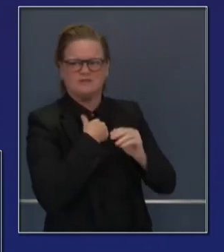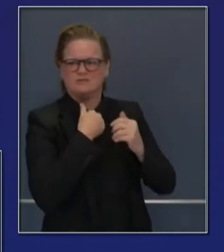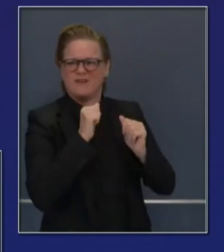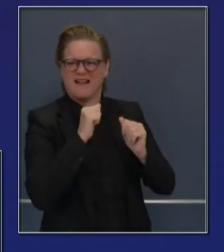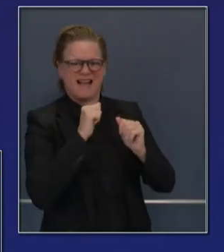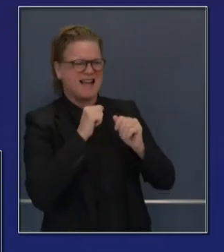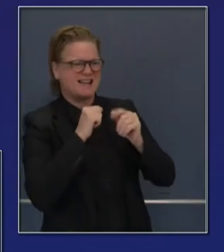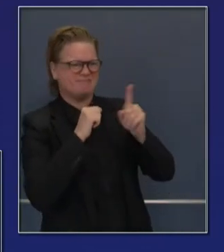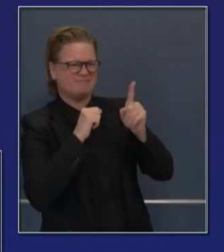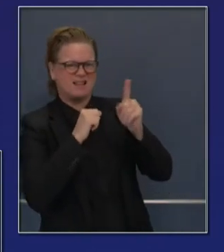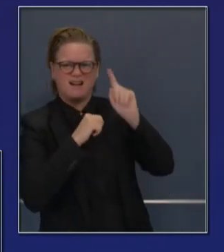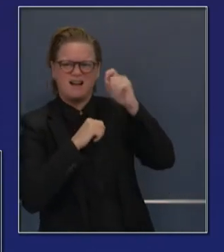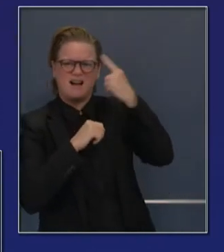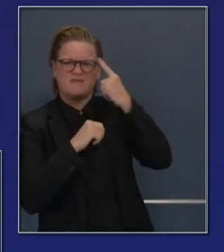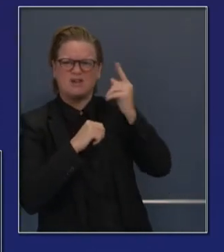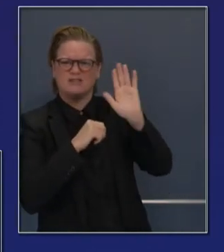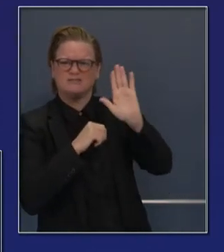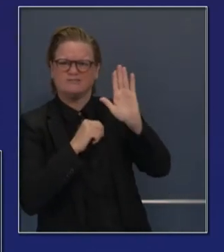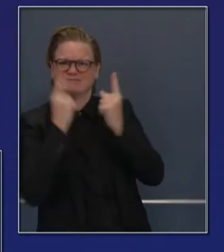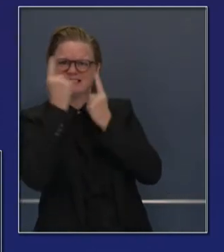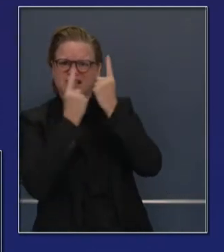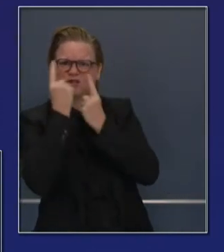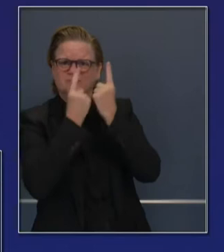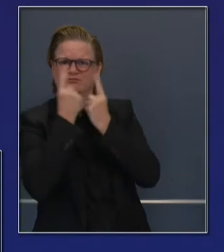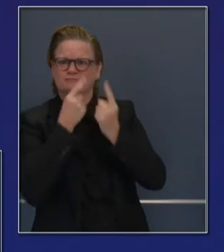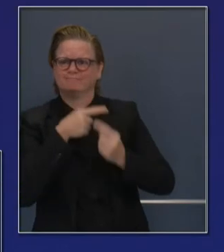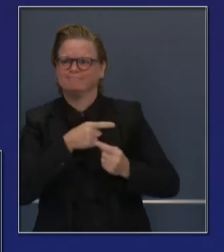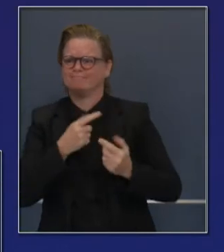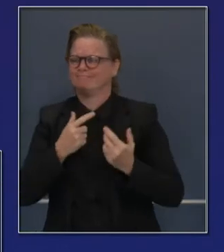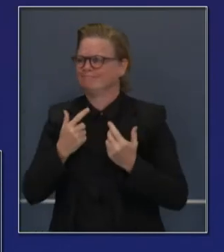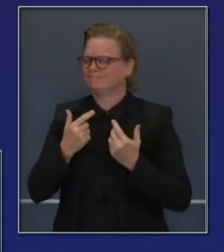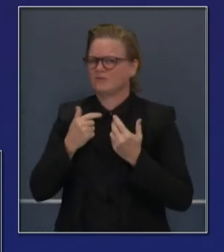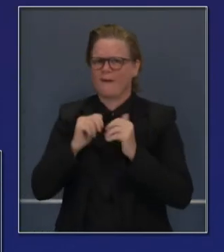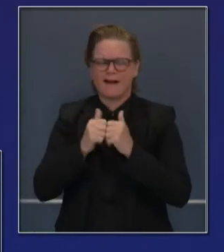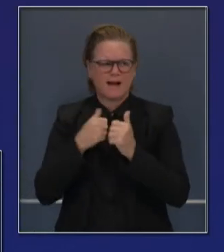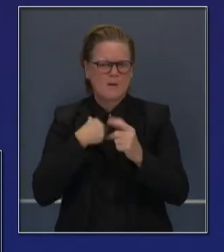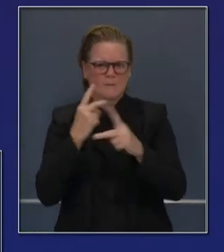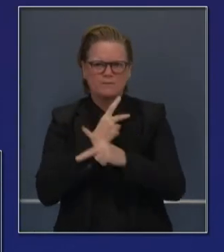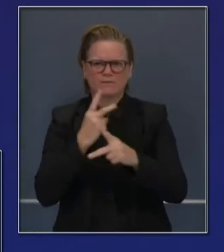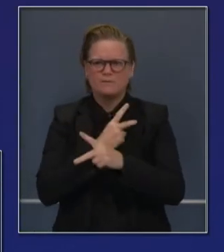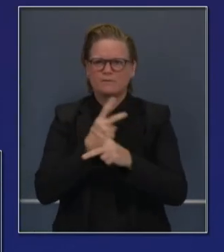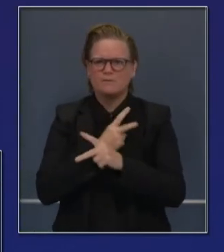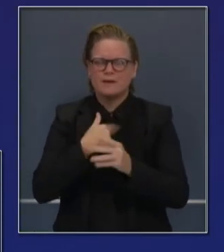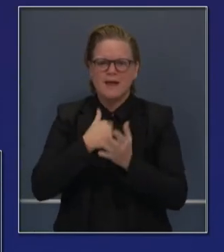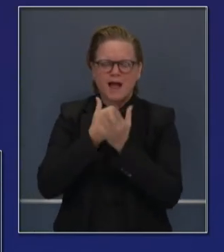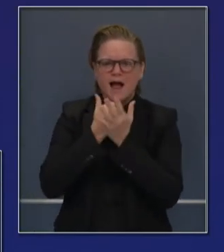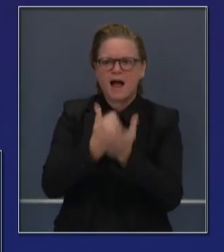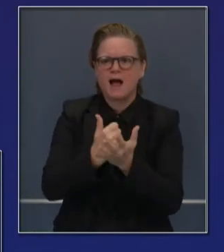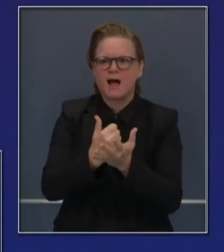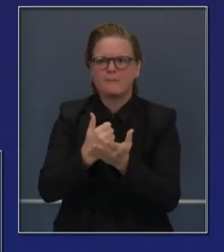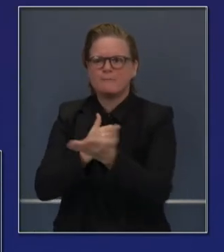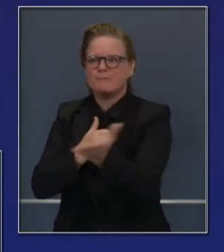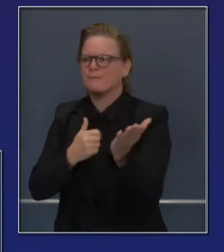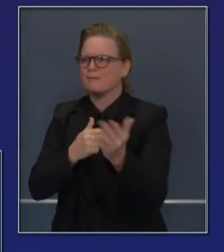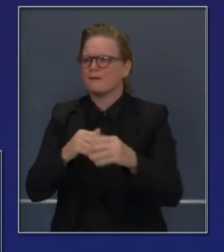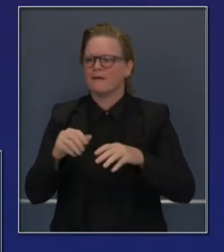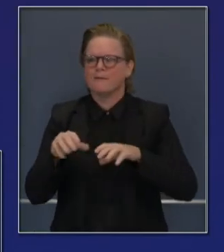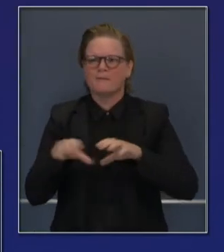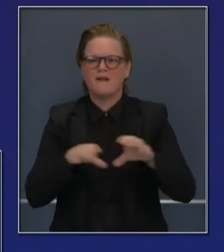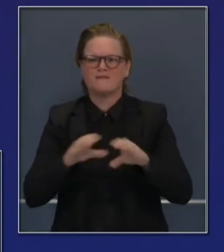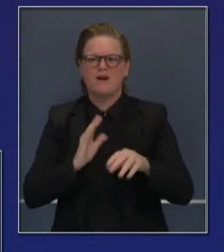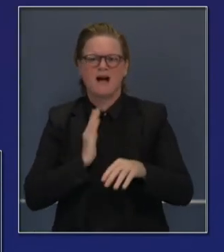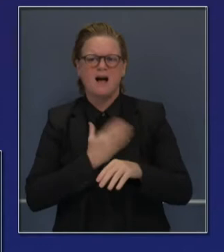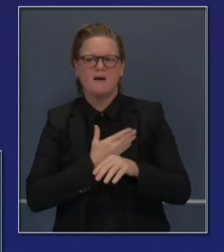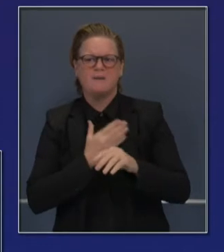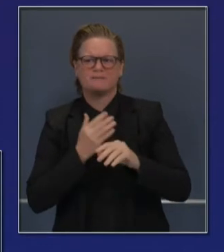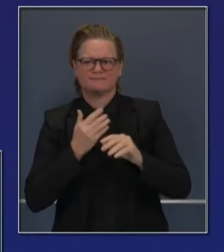of considering how we effectively guide the state through this and working with our local partners to make